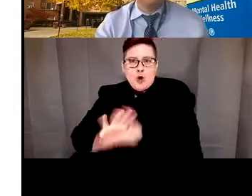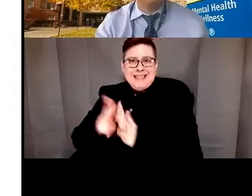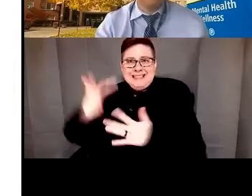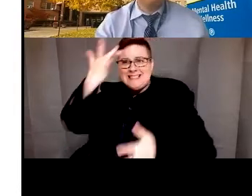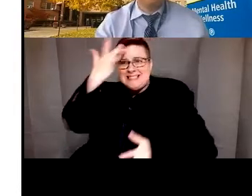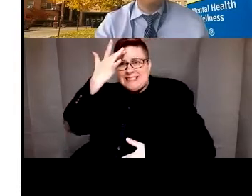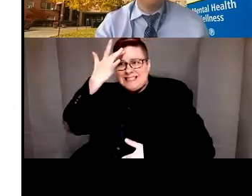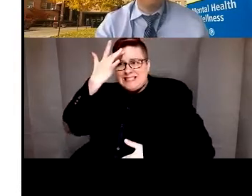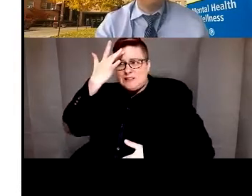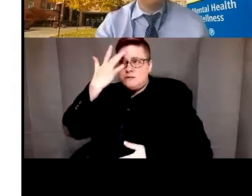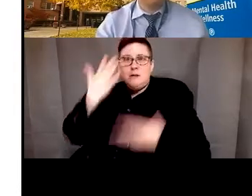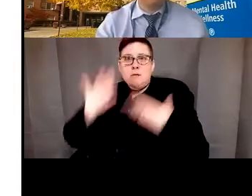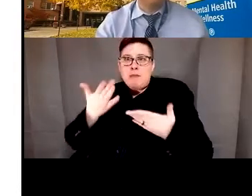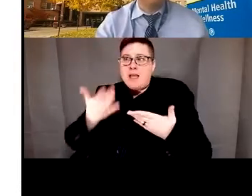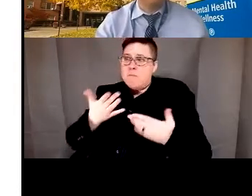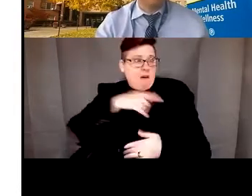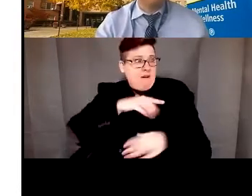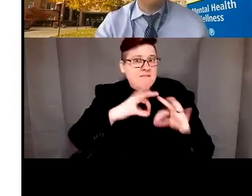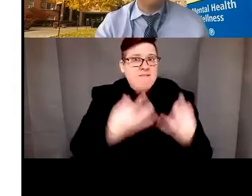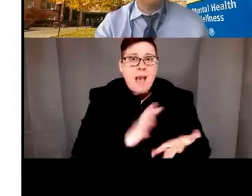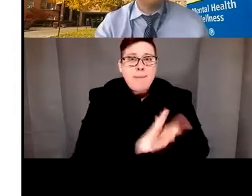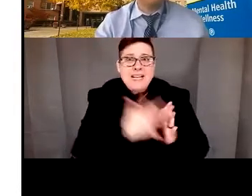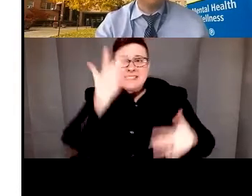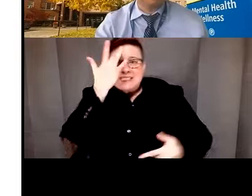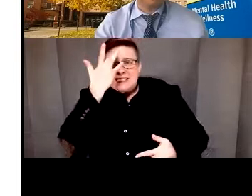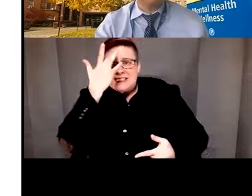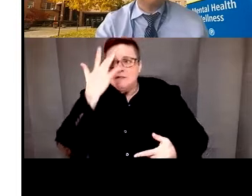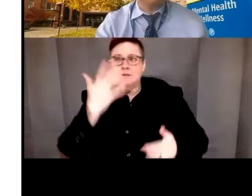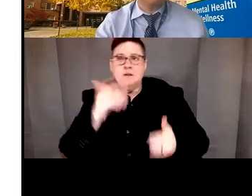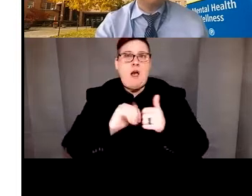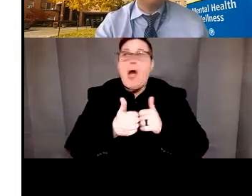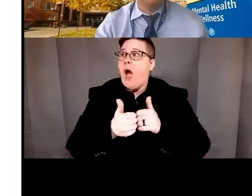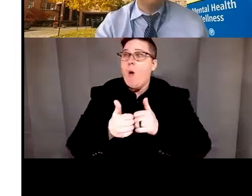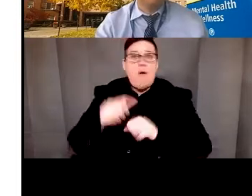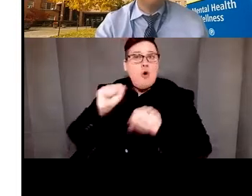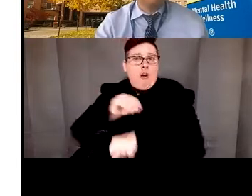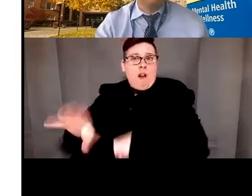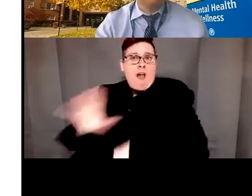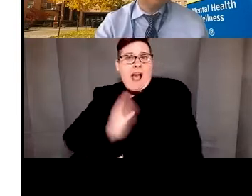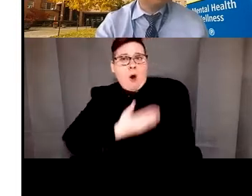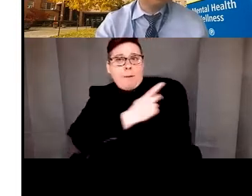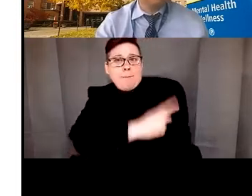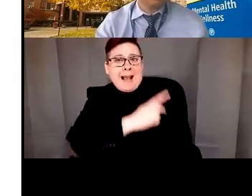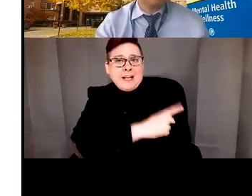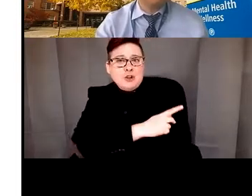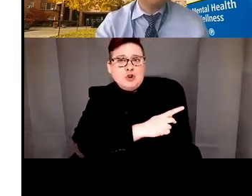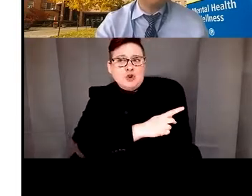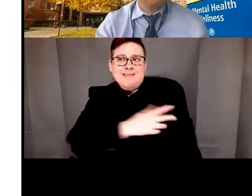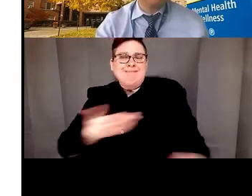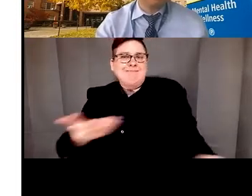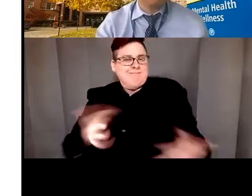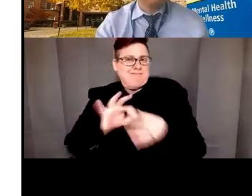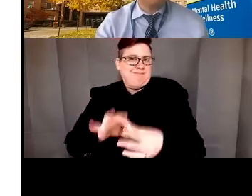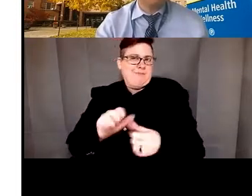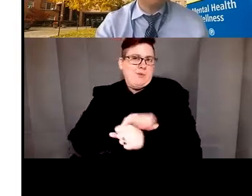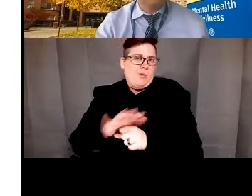a family might get sick, and how our patient might get sick over this COVID-19.